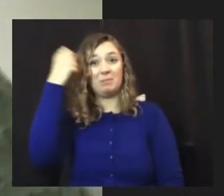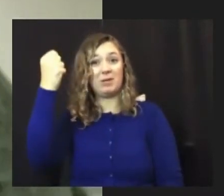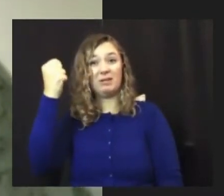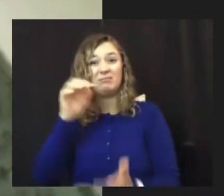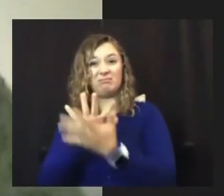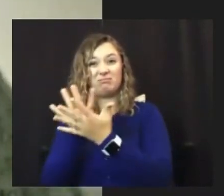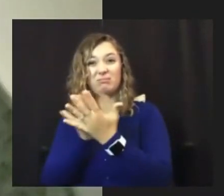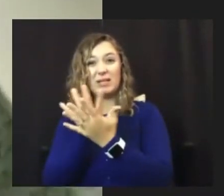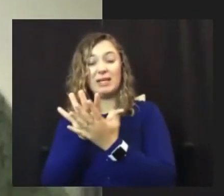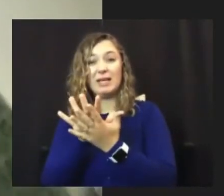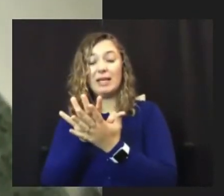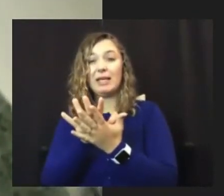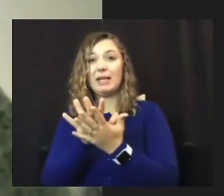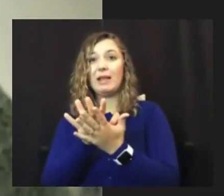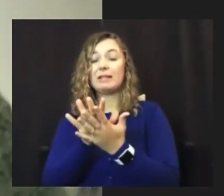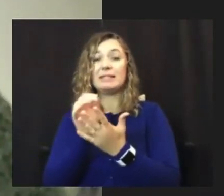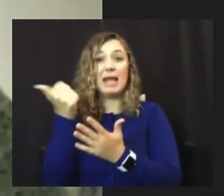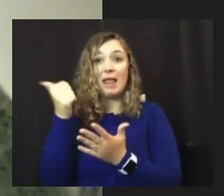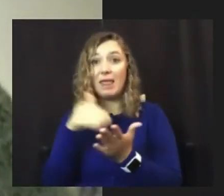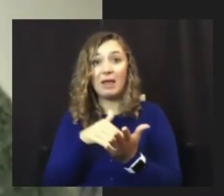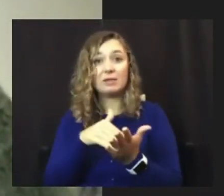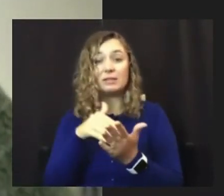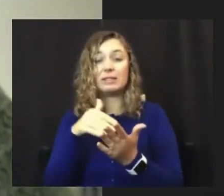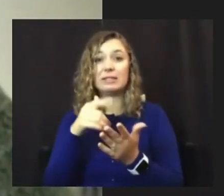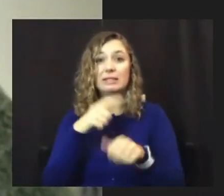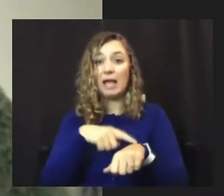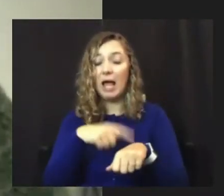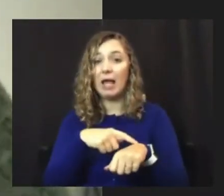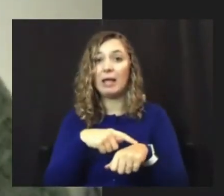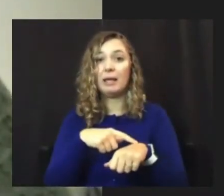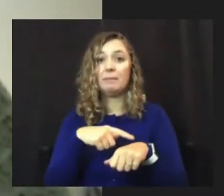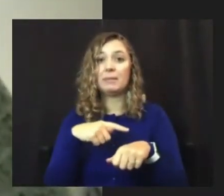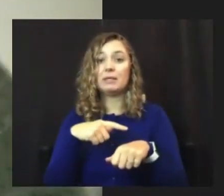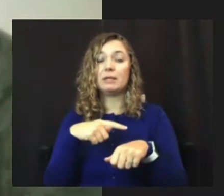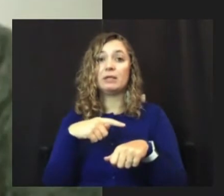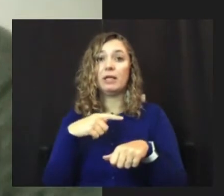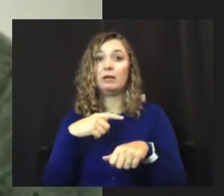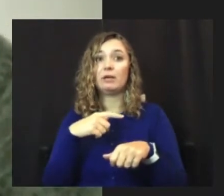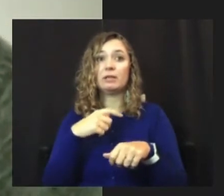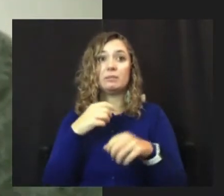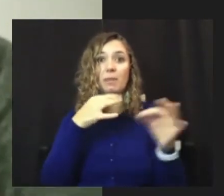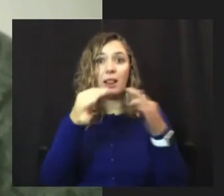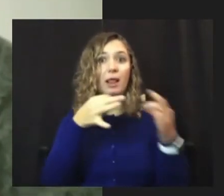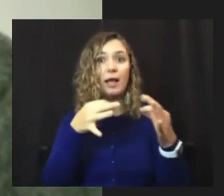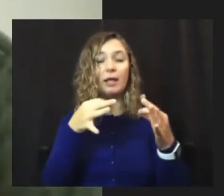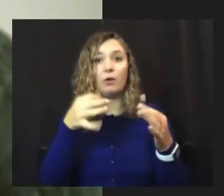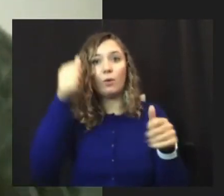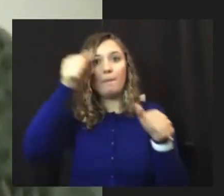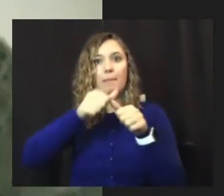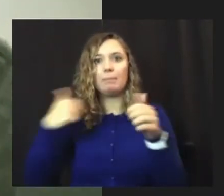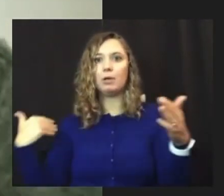times to them, all the way. He remembered everything all the way up until the point that he didn't. But